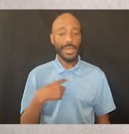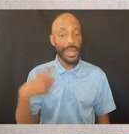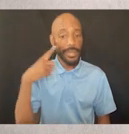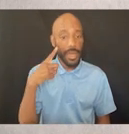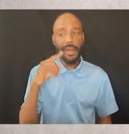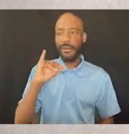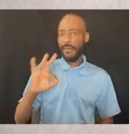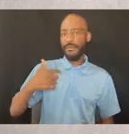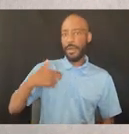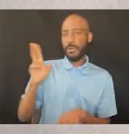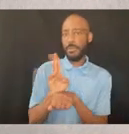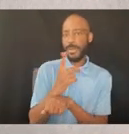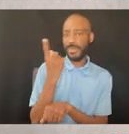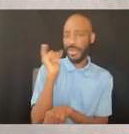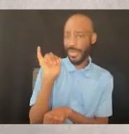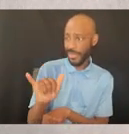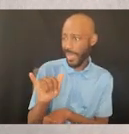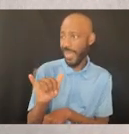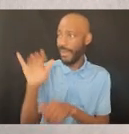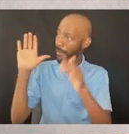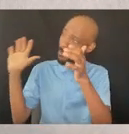like that would be fabulous in the street.